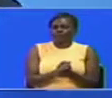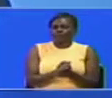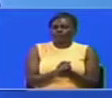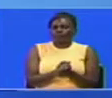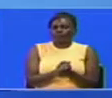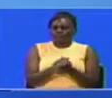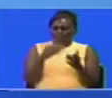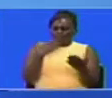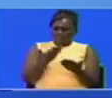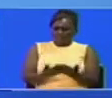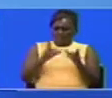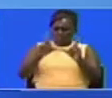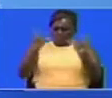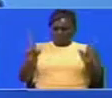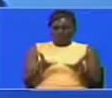Thank you, Linda. And